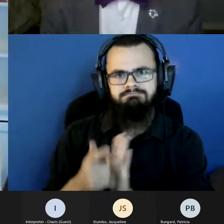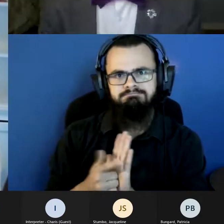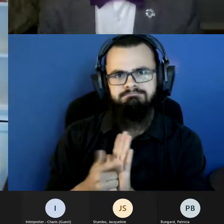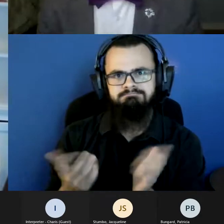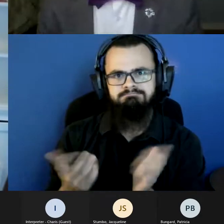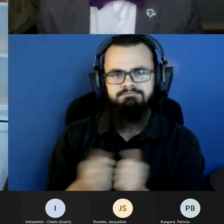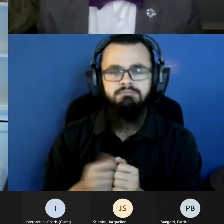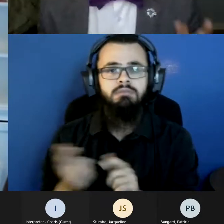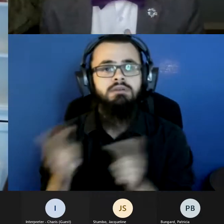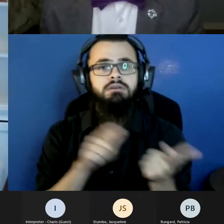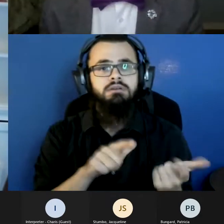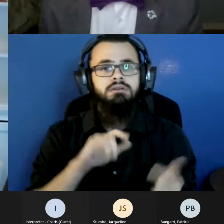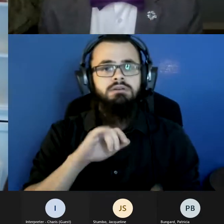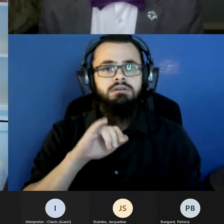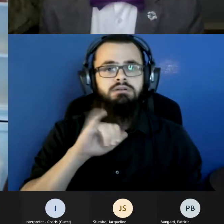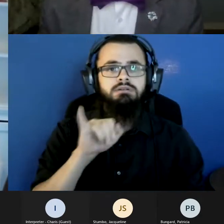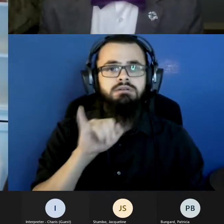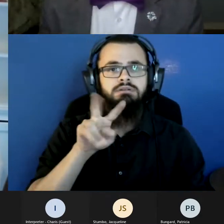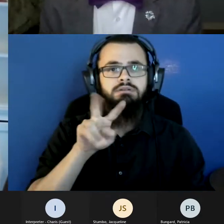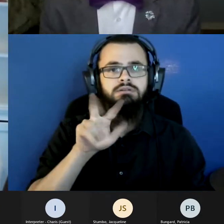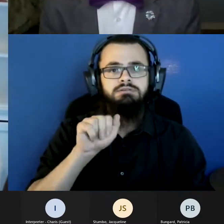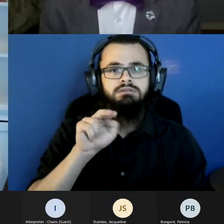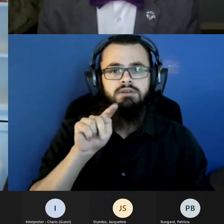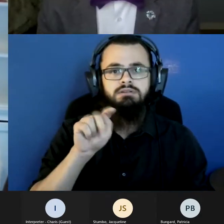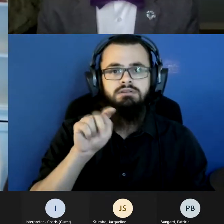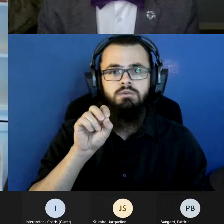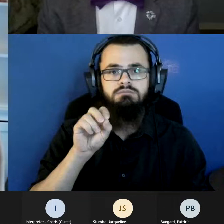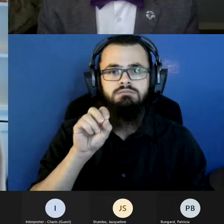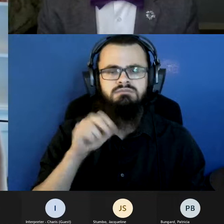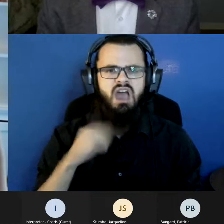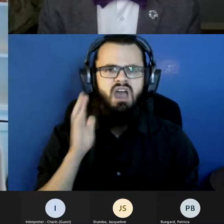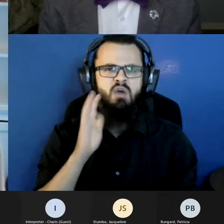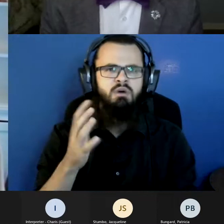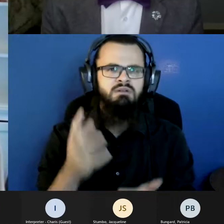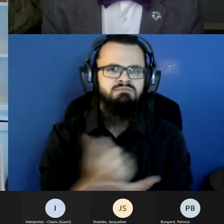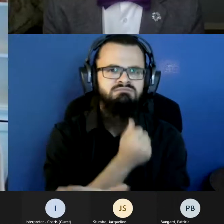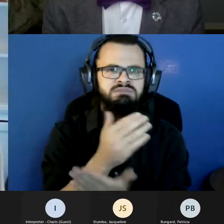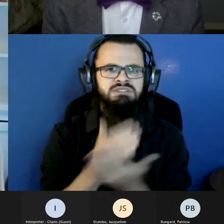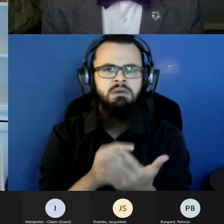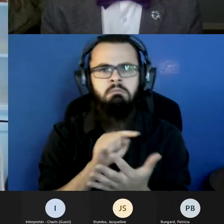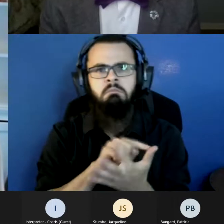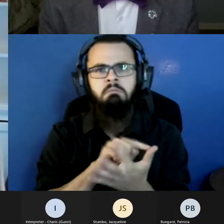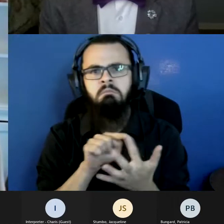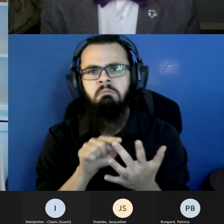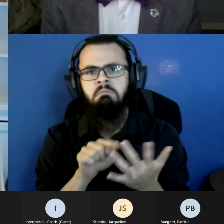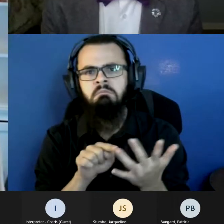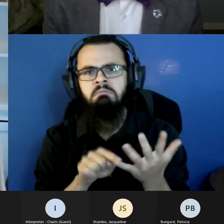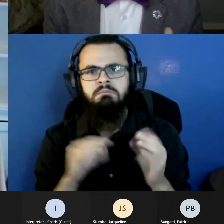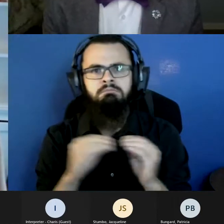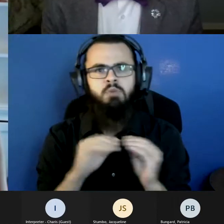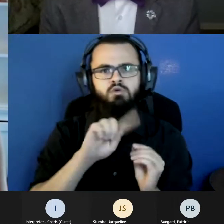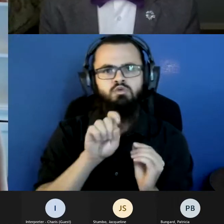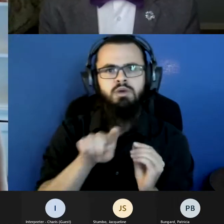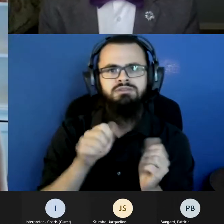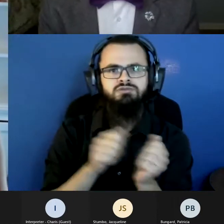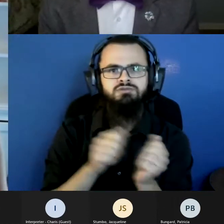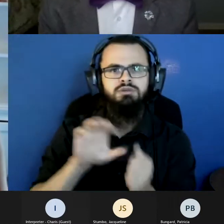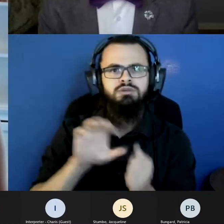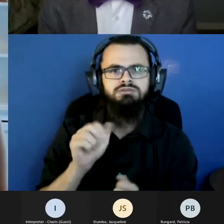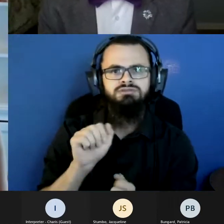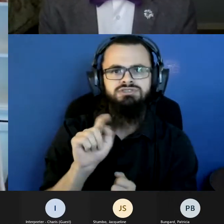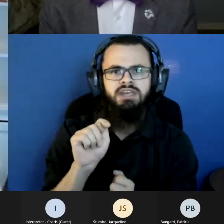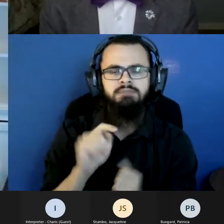So I'll jump in here with a couple other questions that I saw come in the chat. The first was around signs on the doors